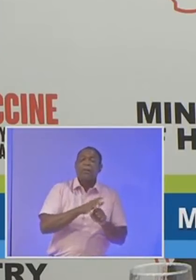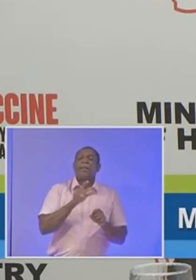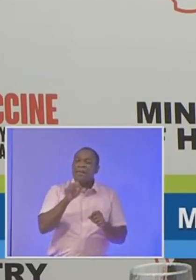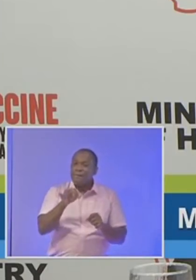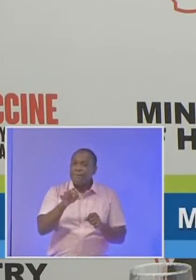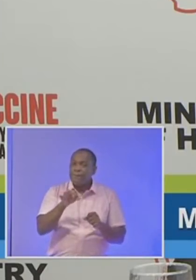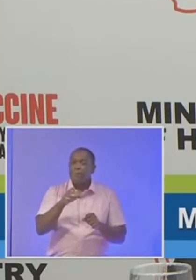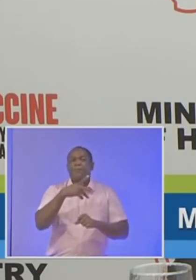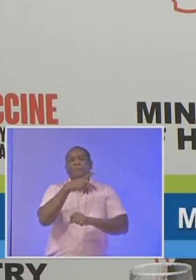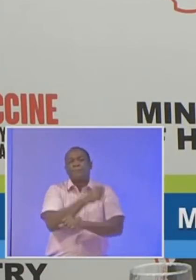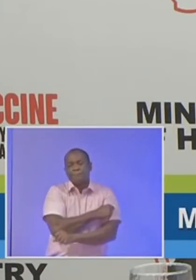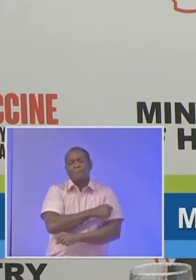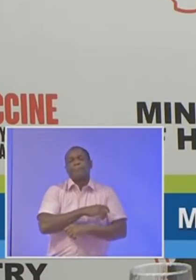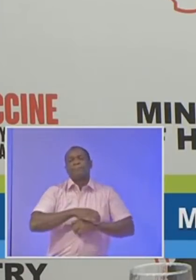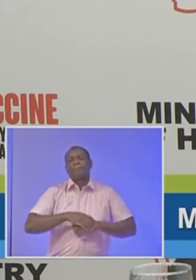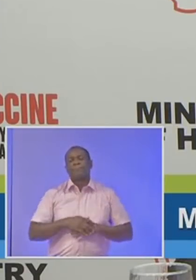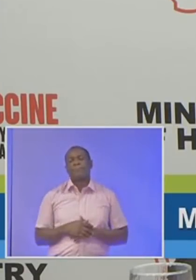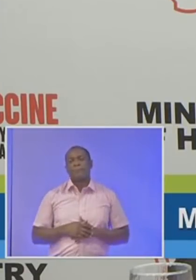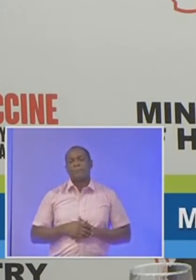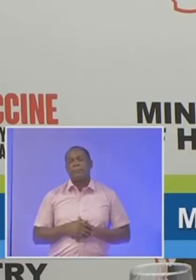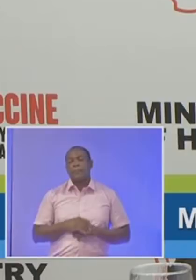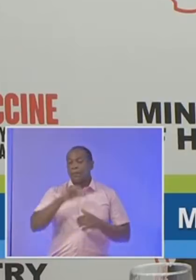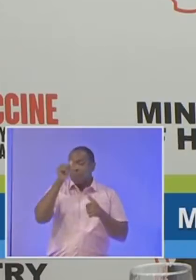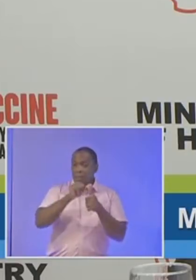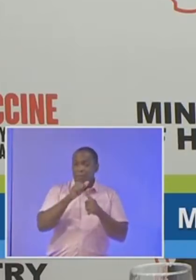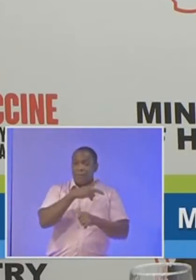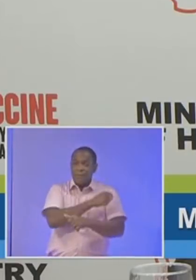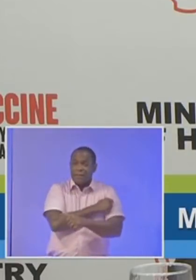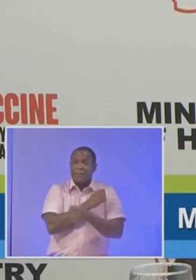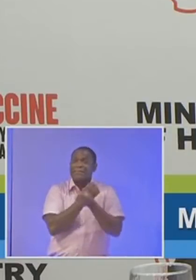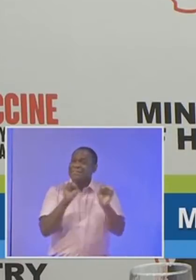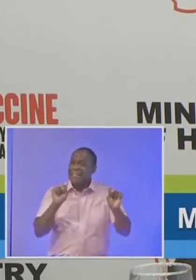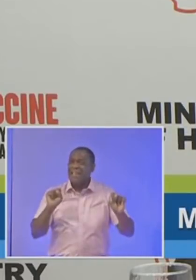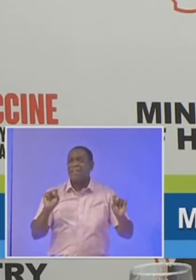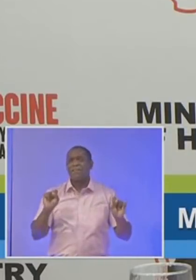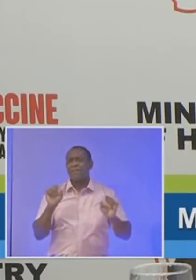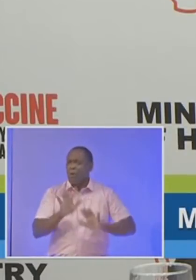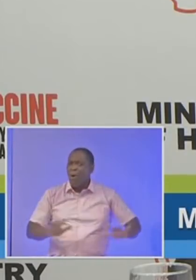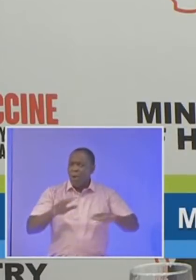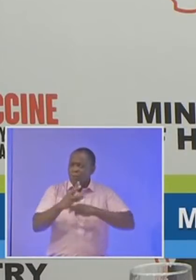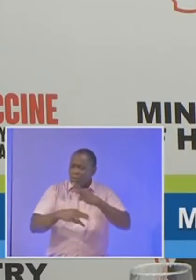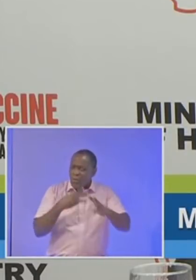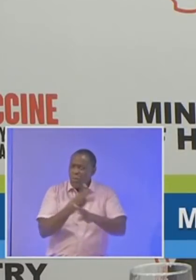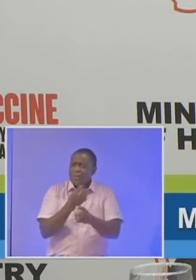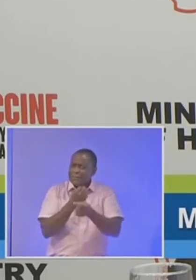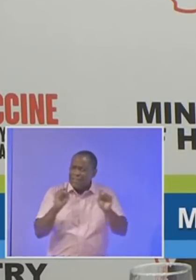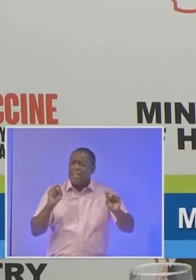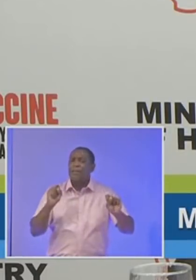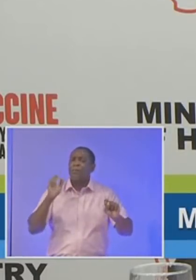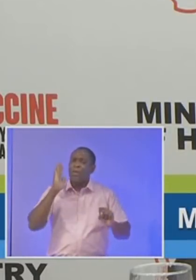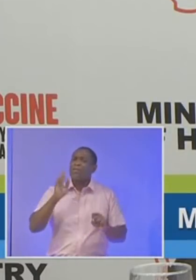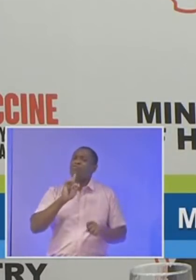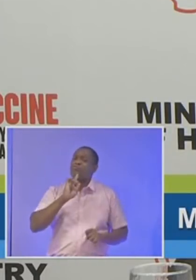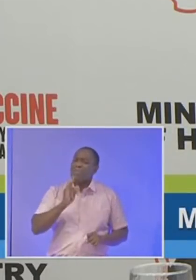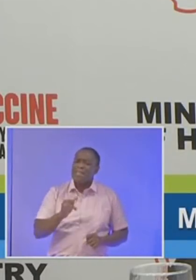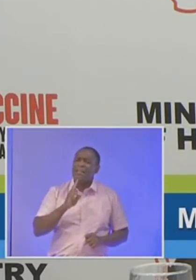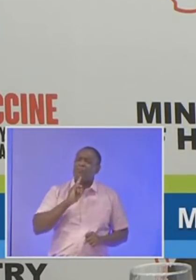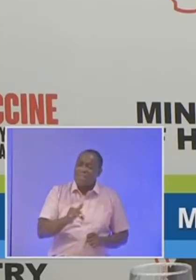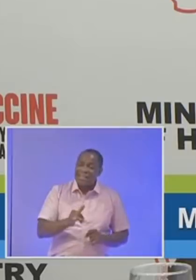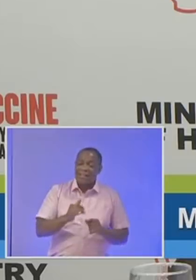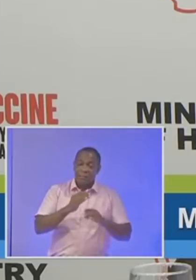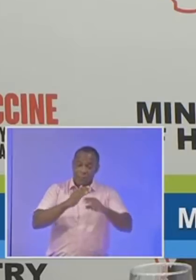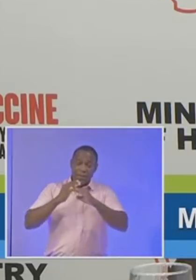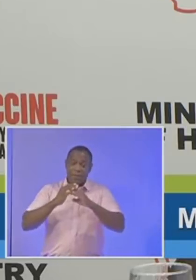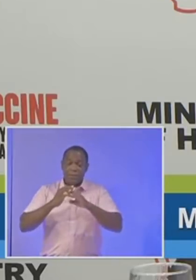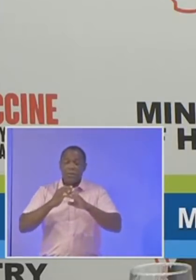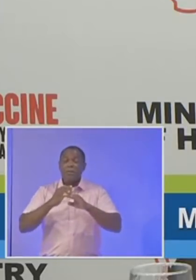are safe, as you have seen around the world. The vaccines really, really do prevent you from getting severe illness, from